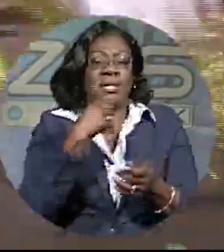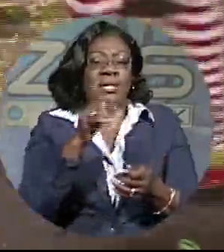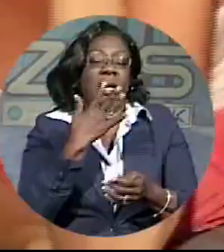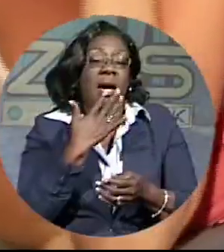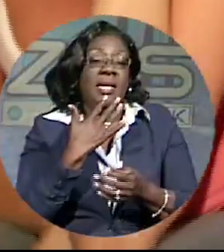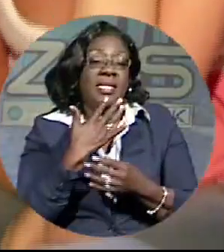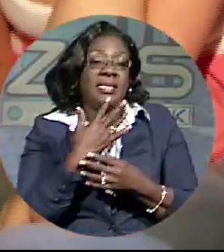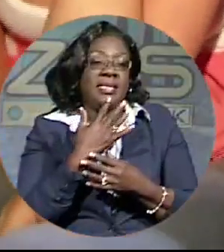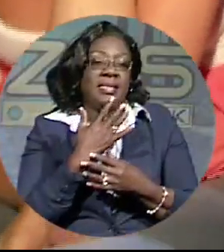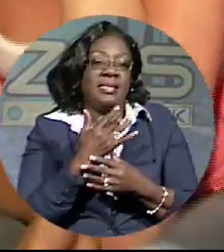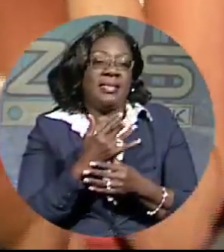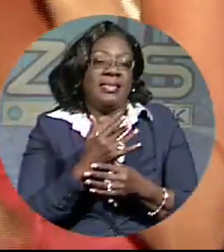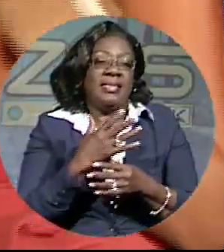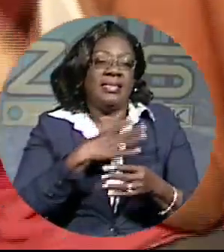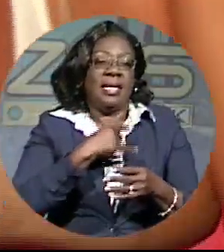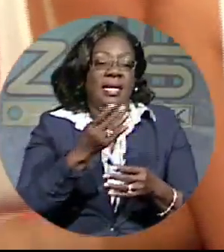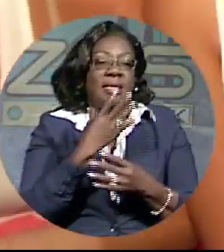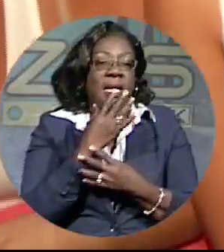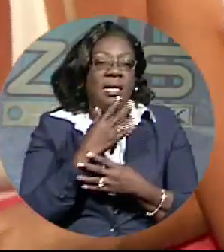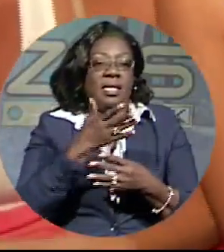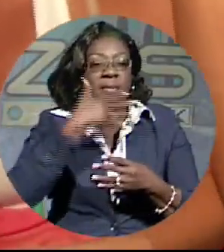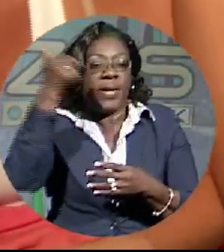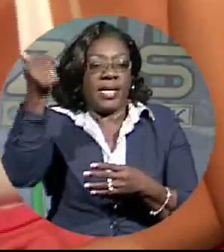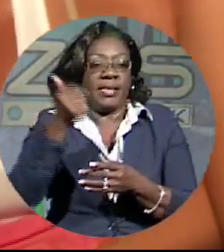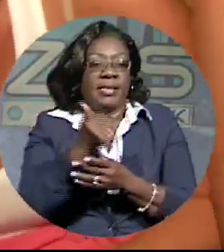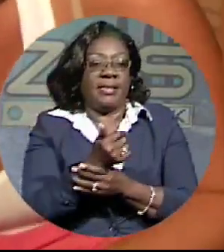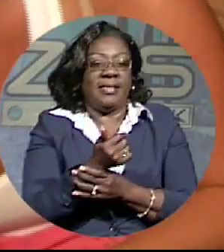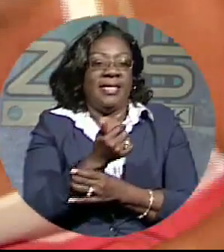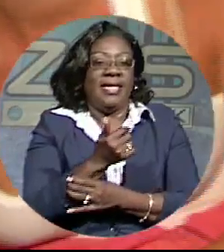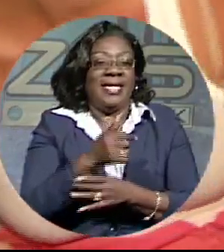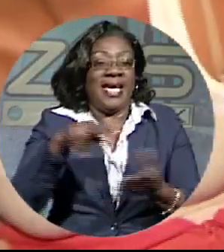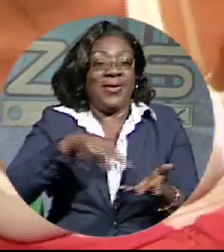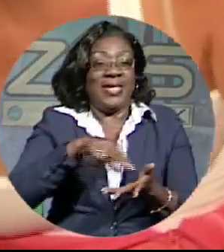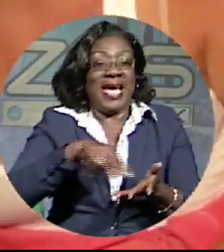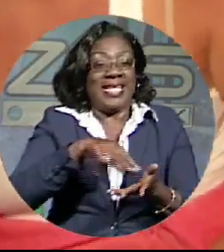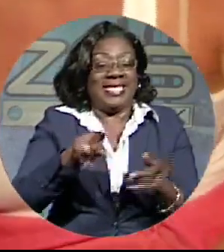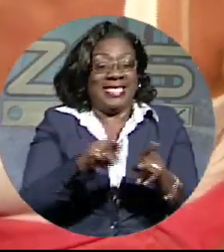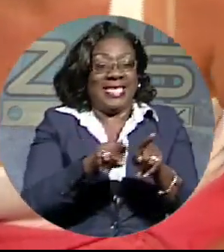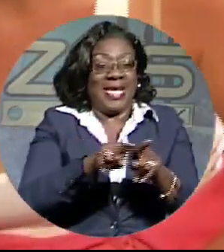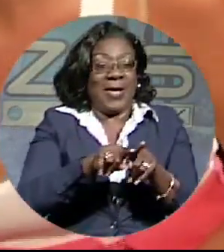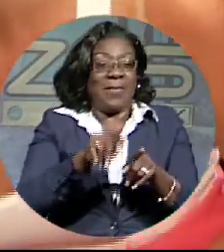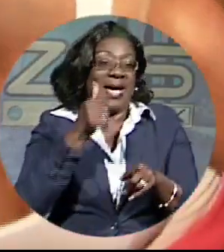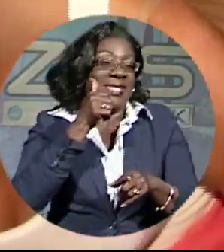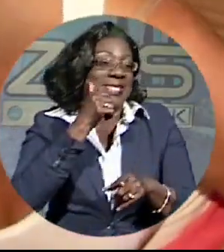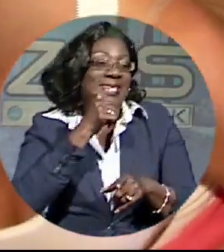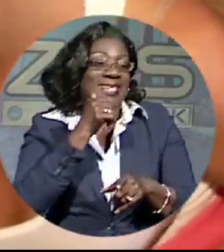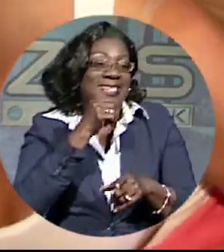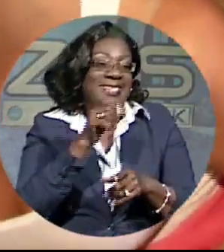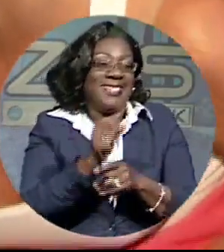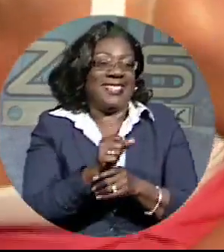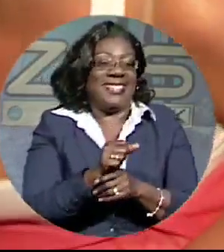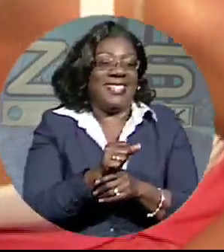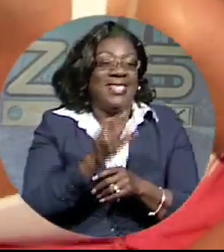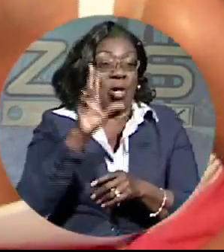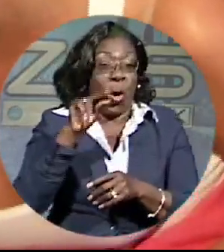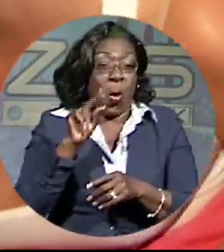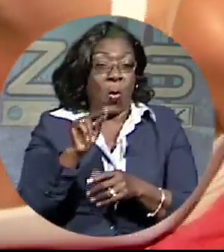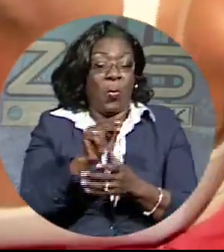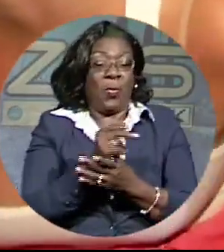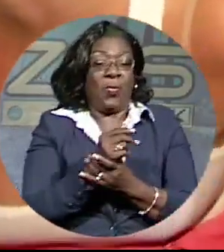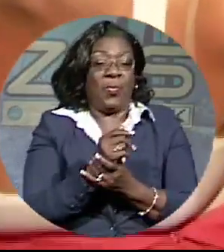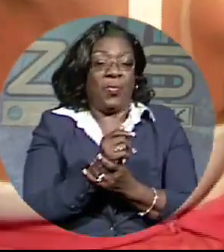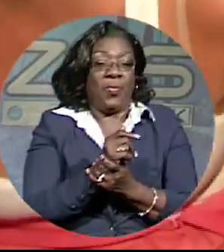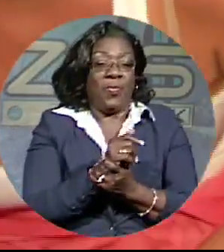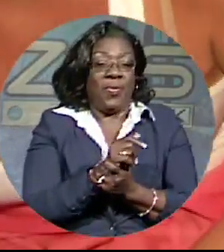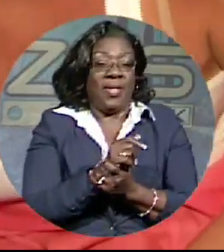colors? Yeah. Could you dance like the Bohemian girls? Do you have that rhythm? The colors! Yeah. Could you dance like the Bohemian girls? No! Show me your